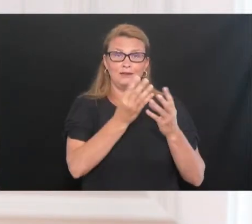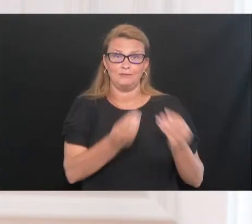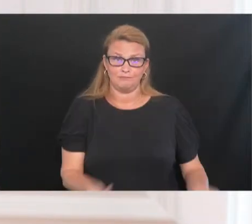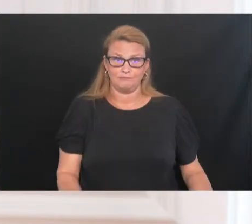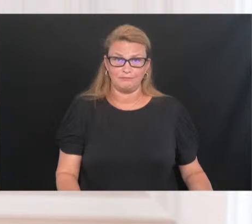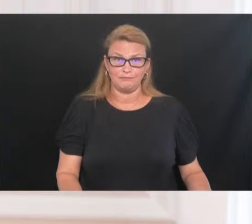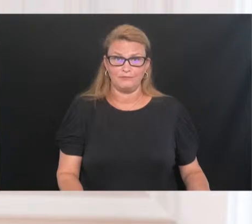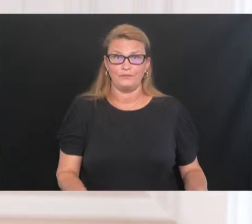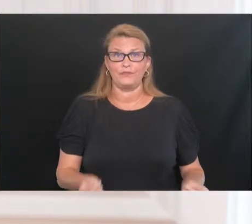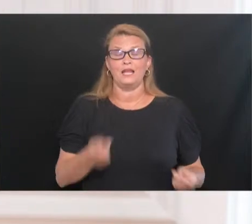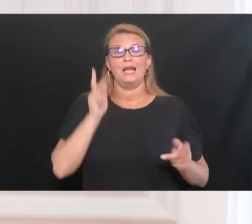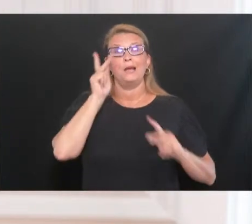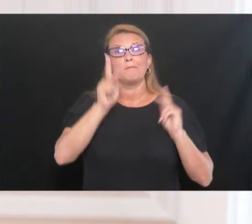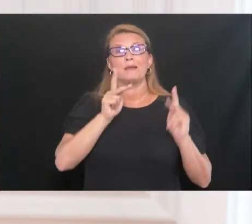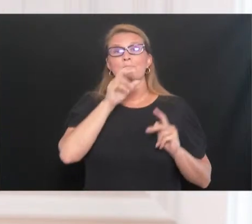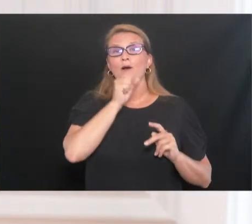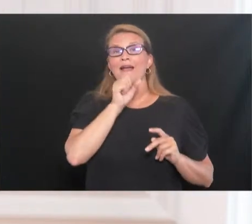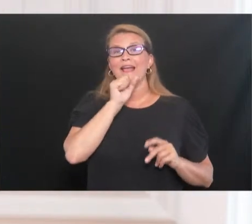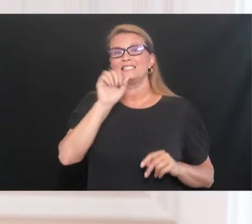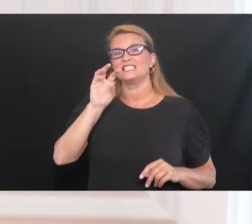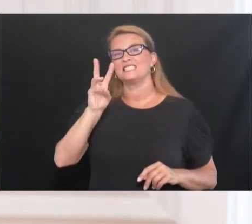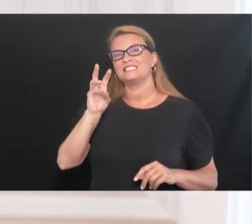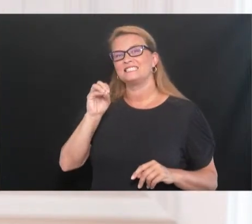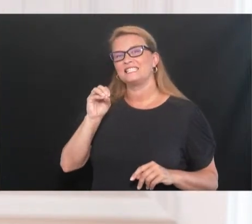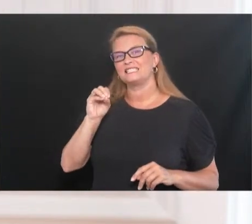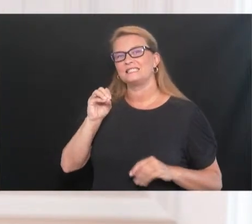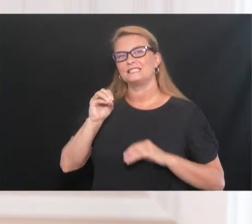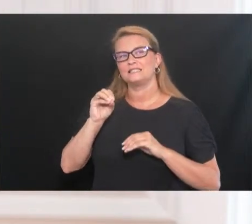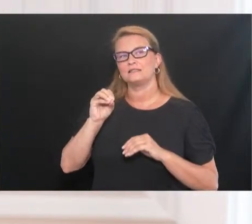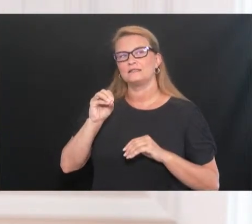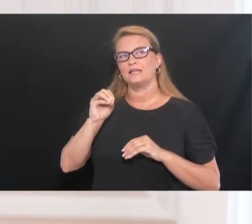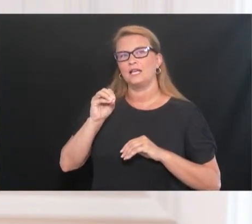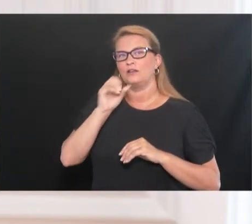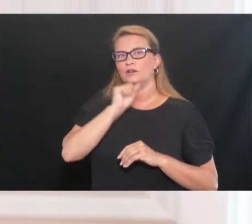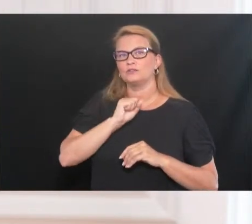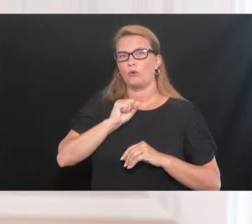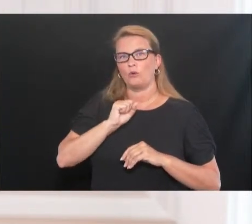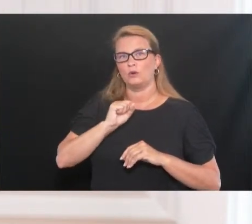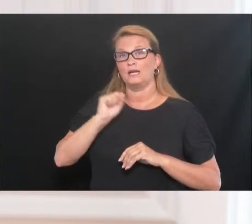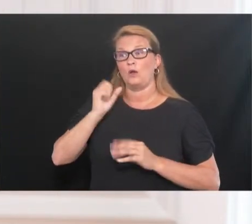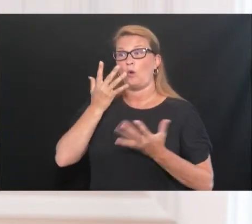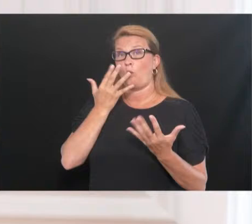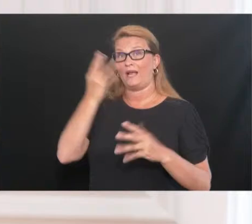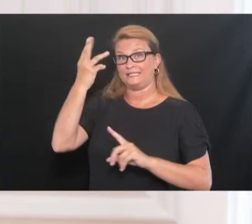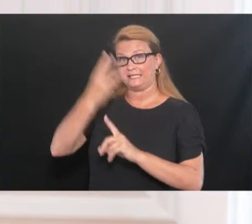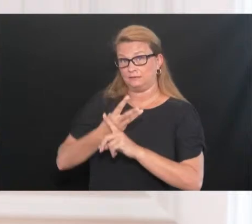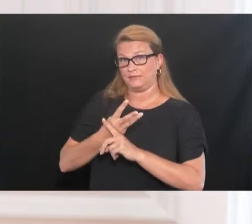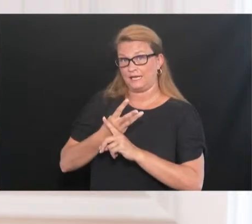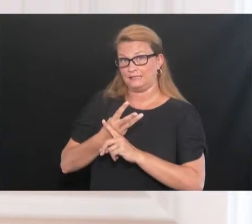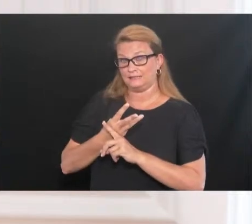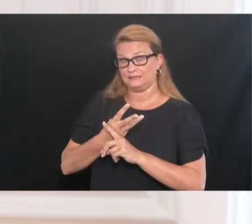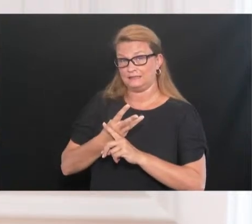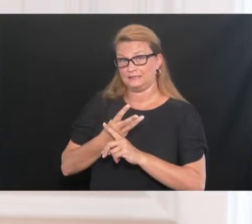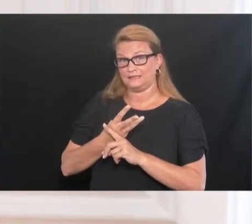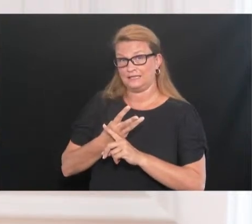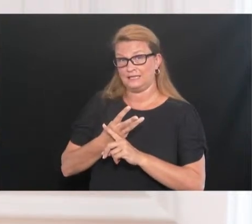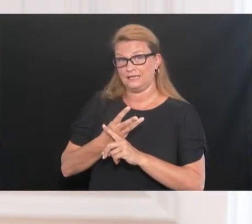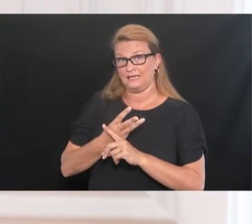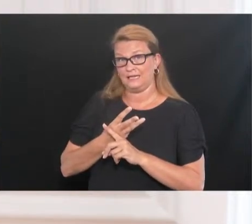over 60 years old, greater than 6 months after receiving their 2 doses of the Pfizer